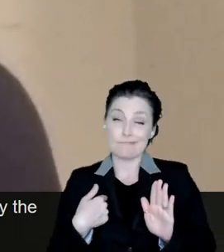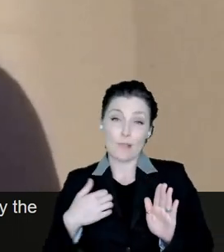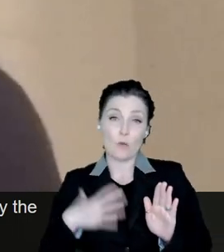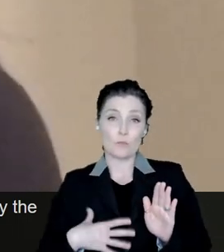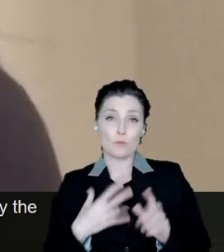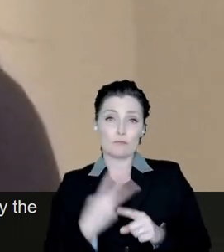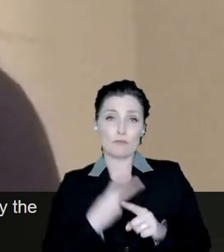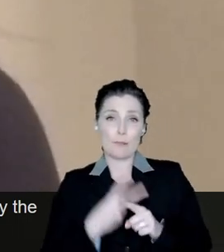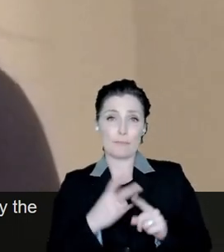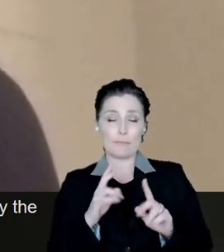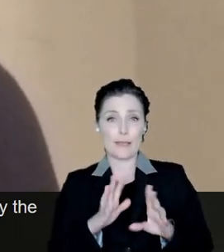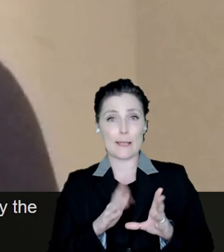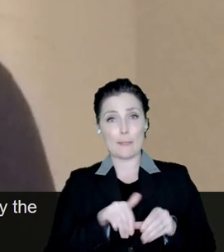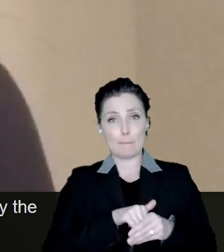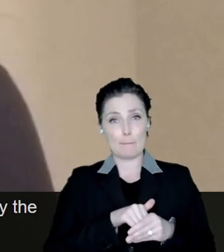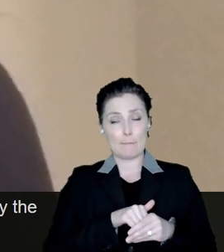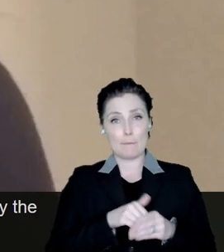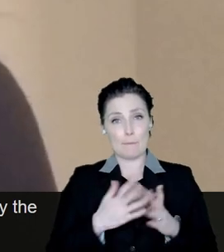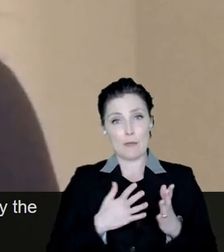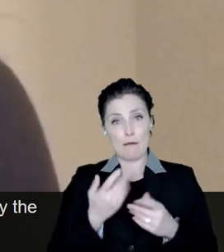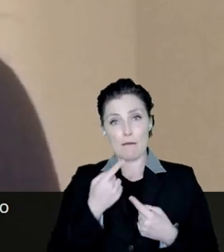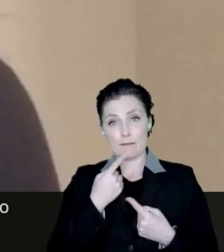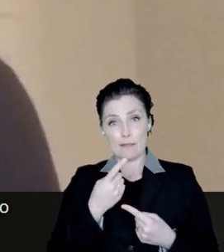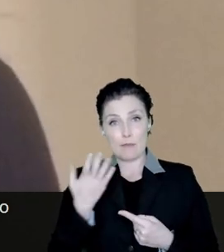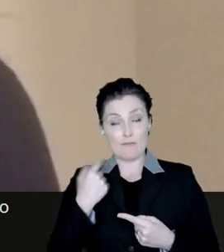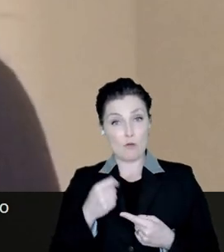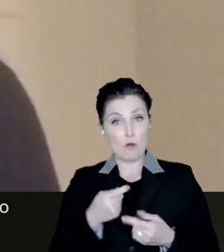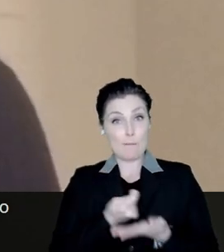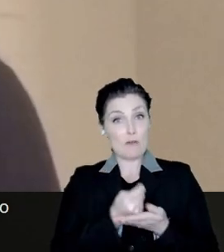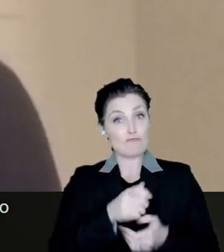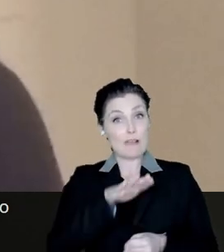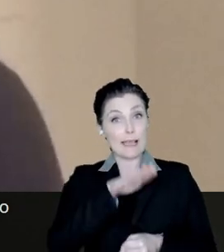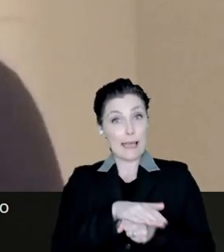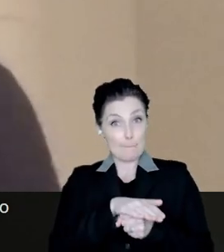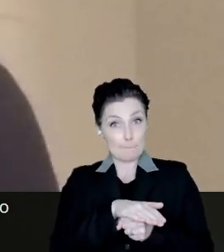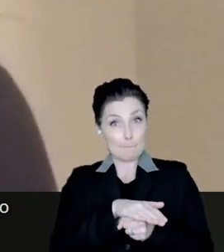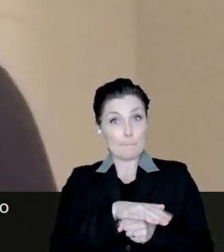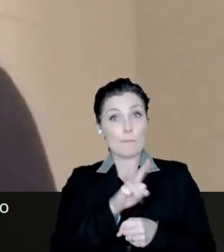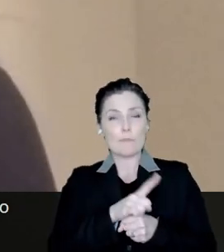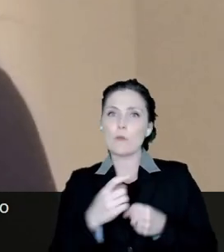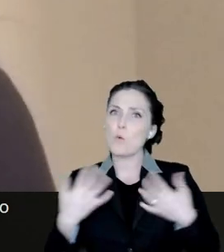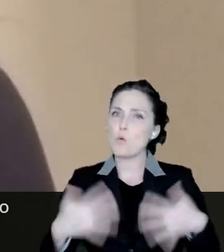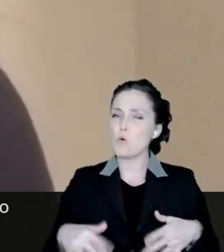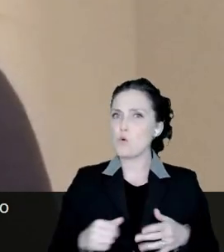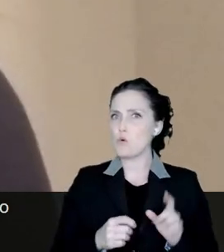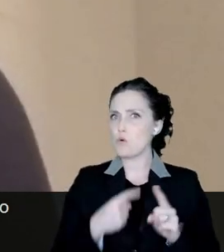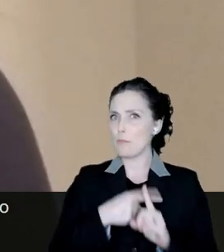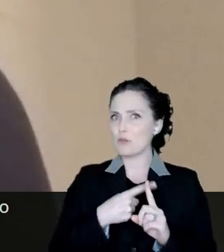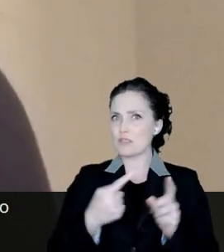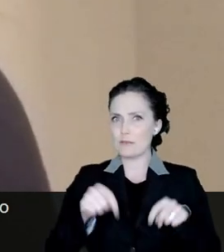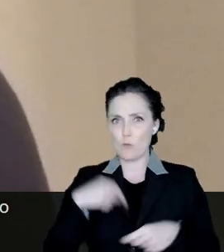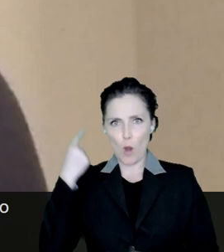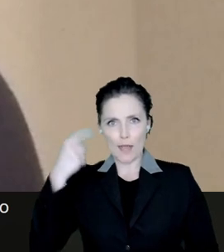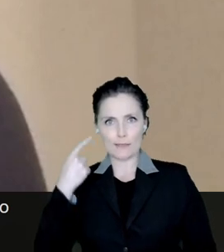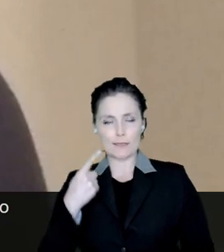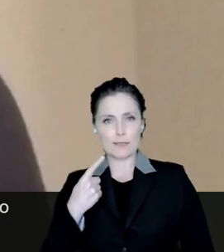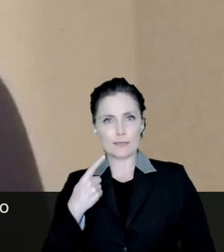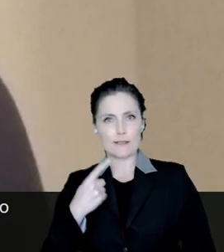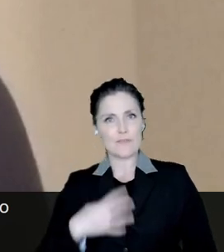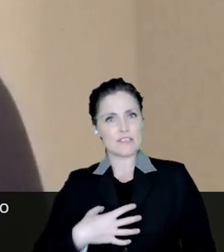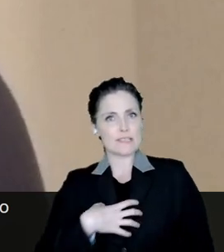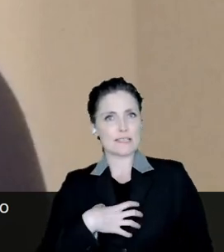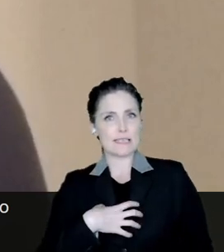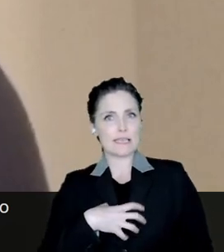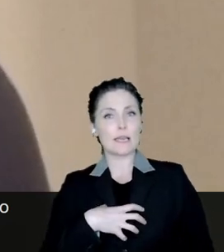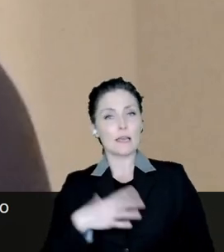Assembly Member Moema said about rent caps, how that can be really progressive for this city and something that our Mayor Sadiq has been talking about for nearly 2 years